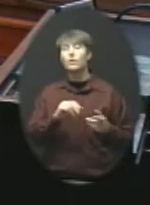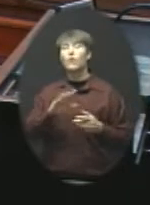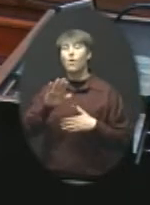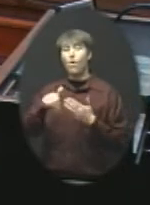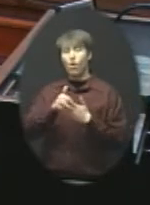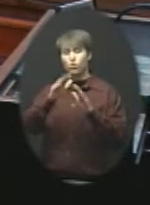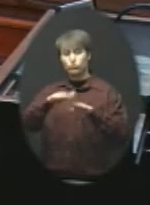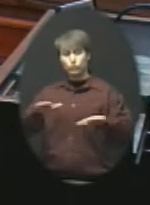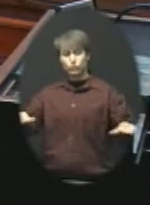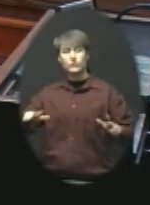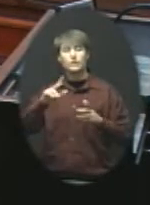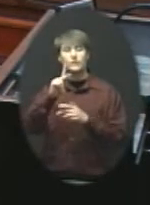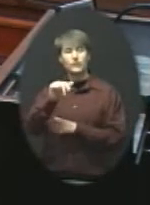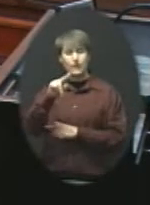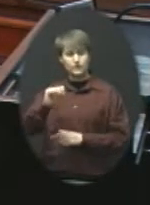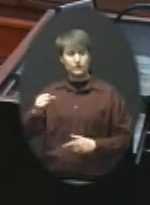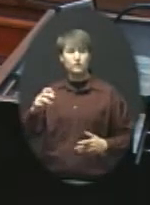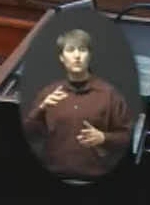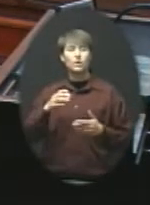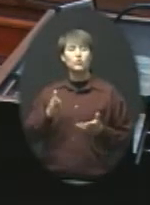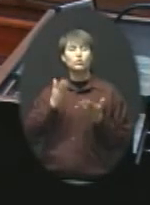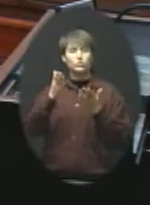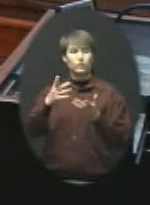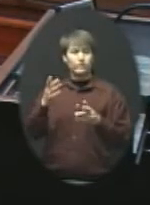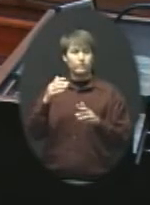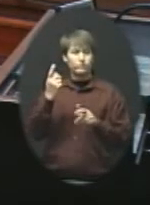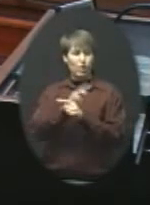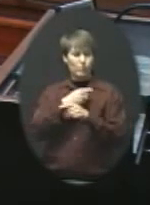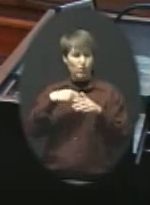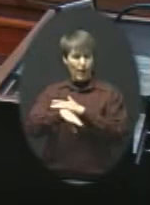in Kansas deserve access to a public education